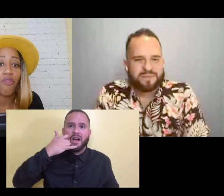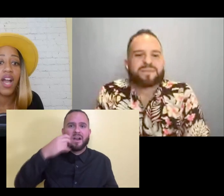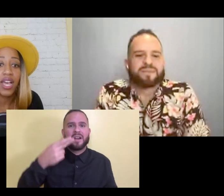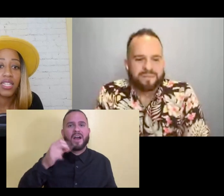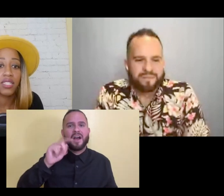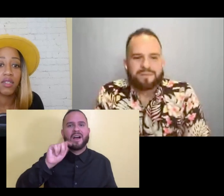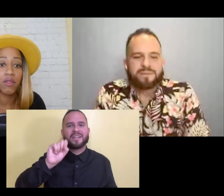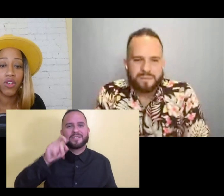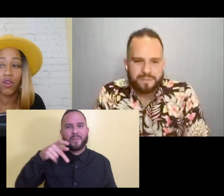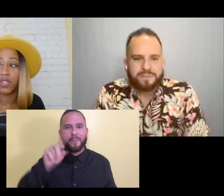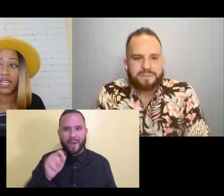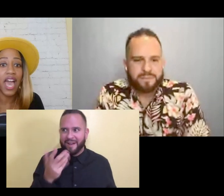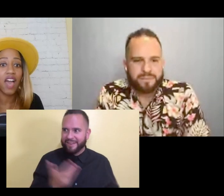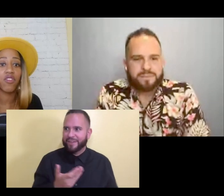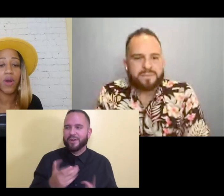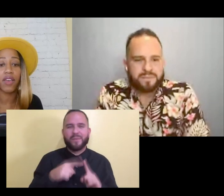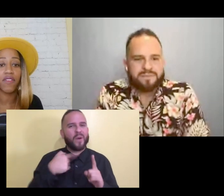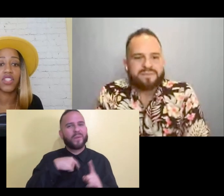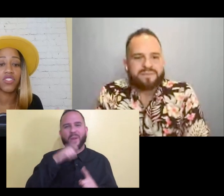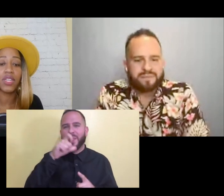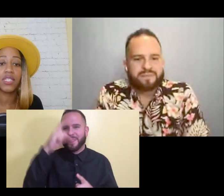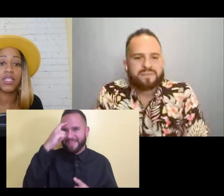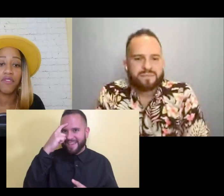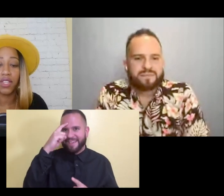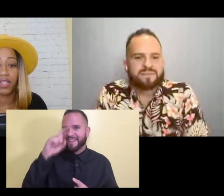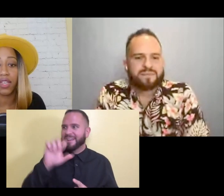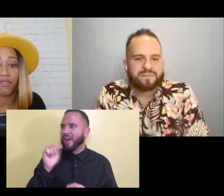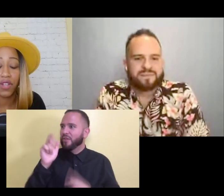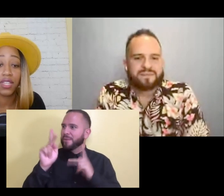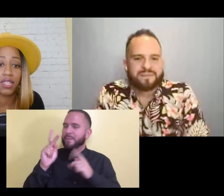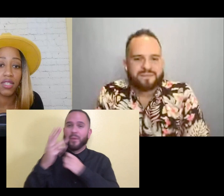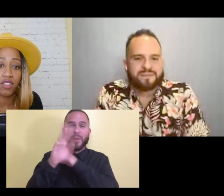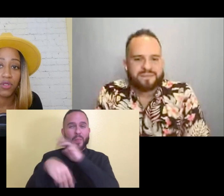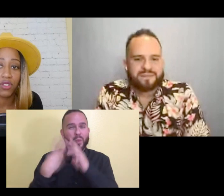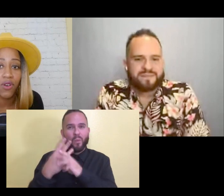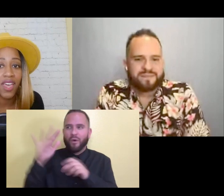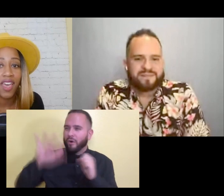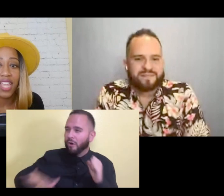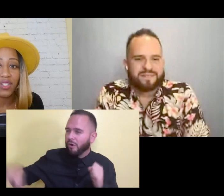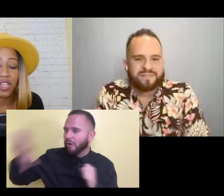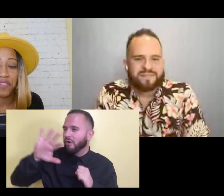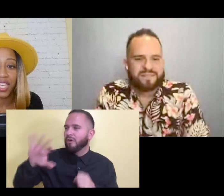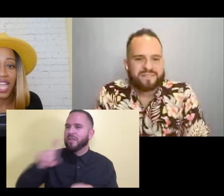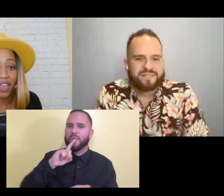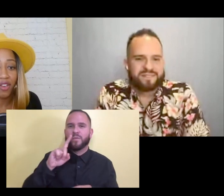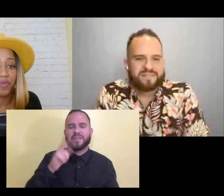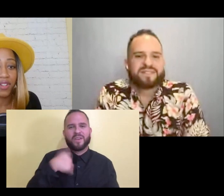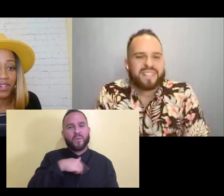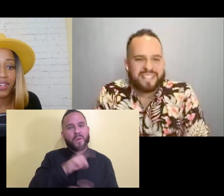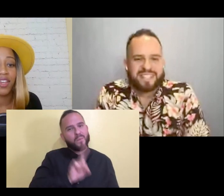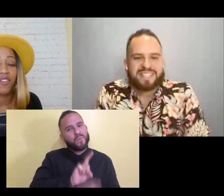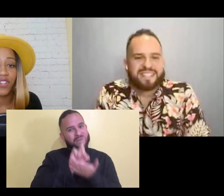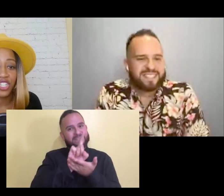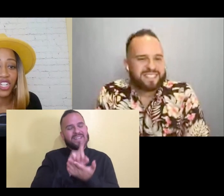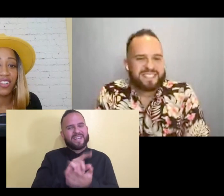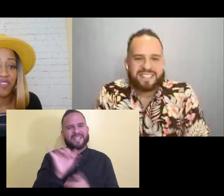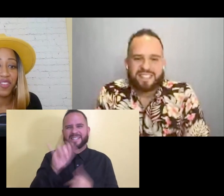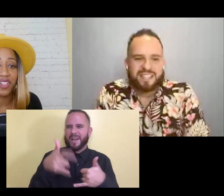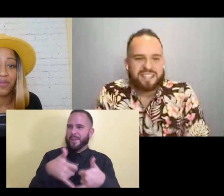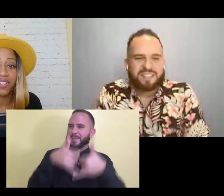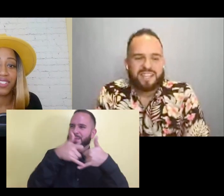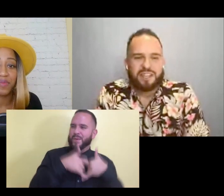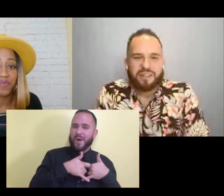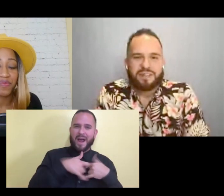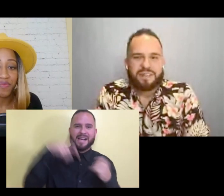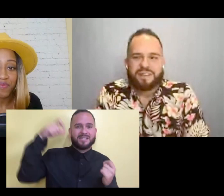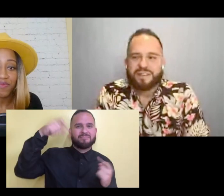a prize to go like have the Wi-Fi so easily and readily accessible. So that was definitely an eye opener for sure. It I'm